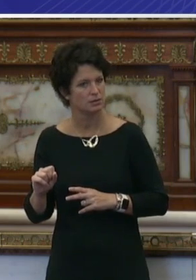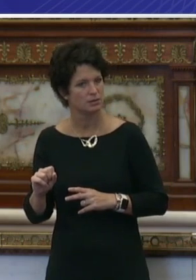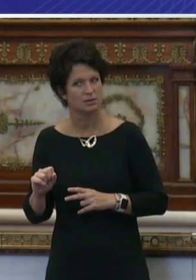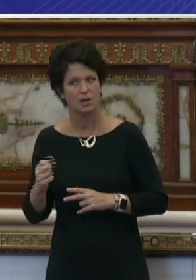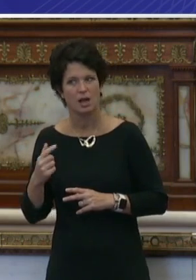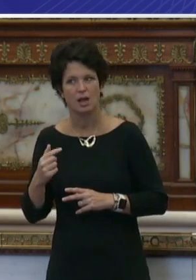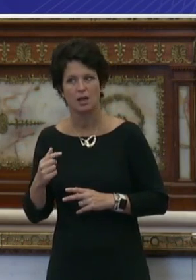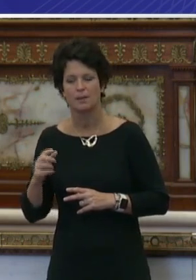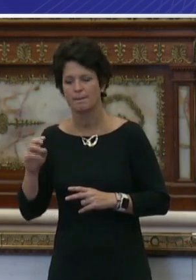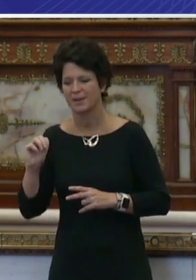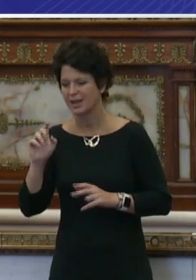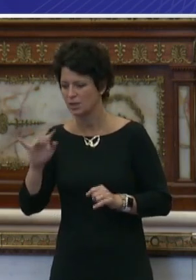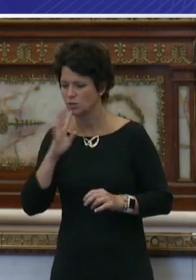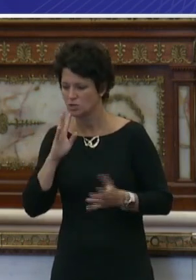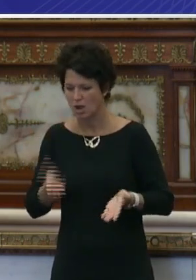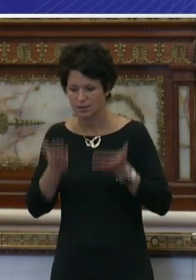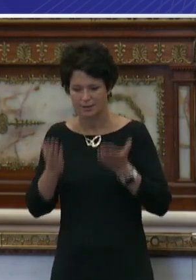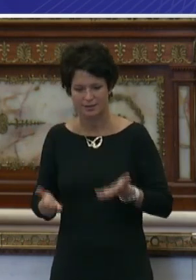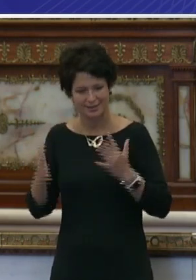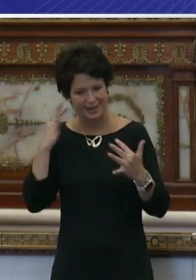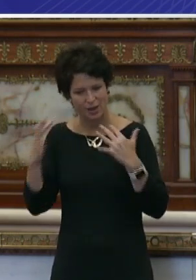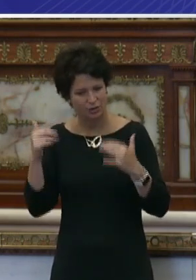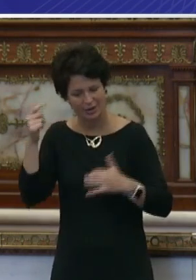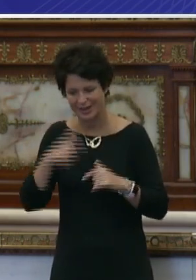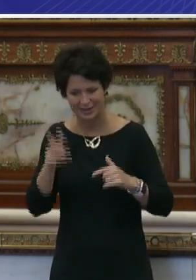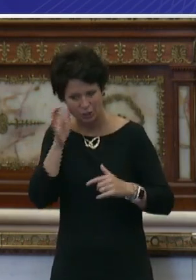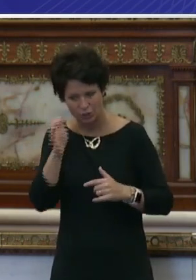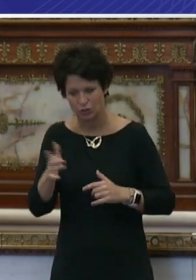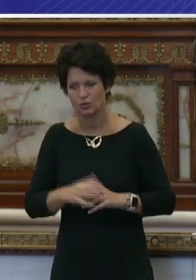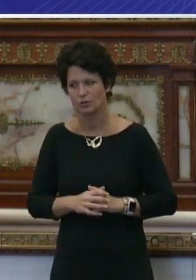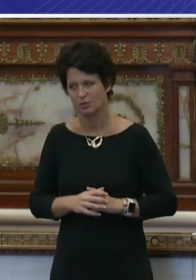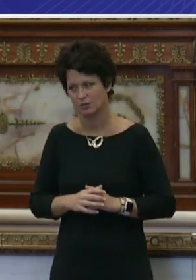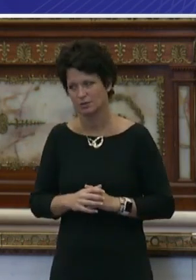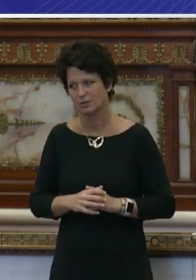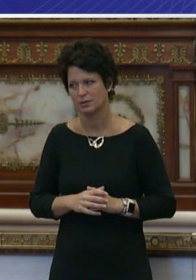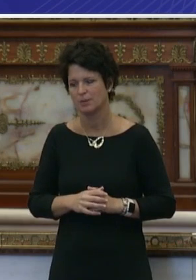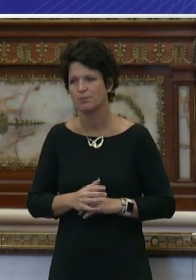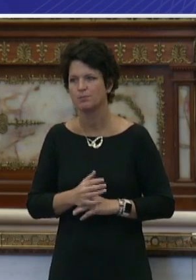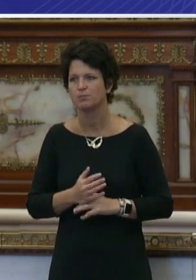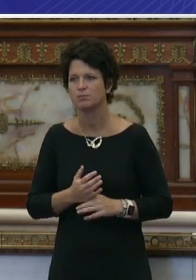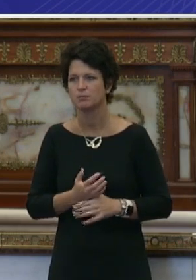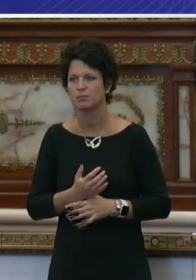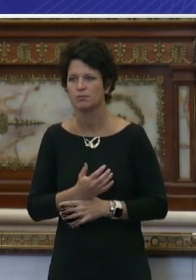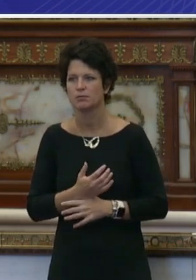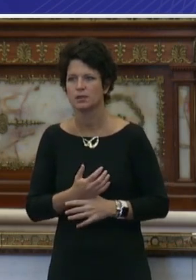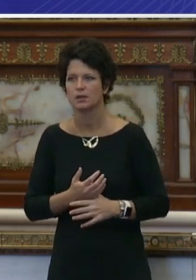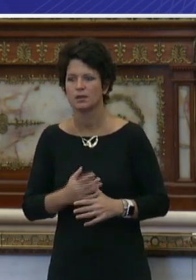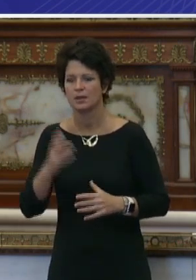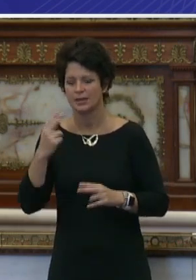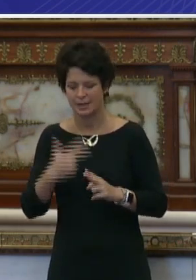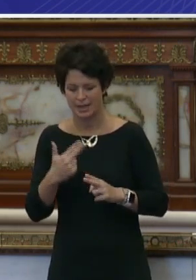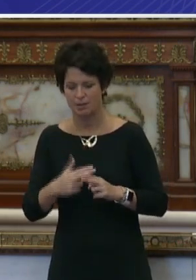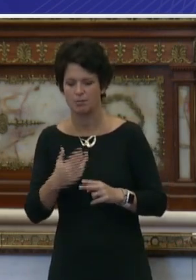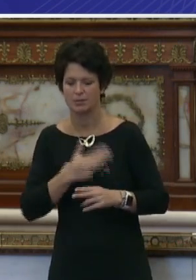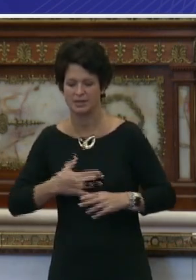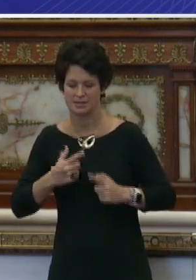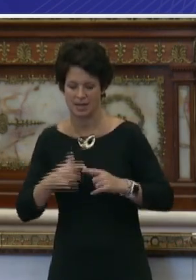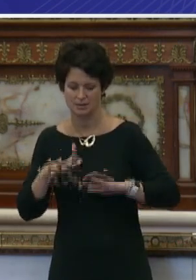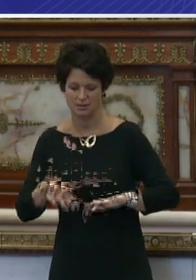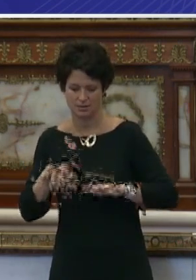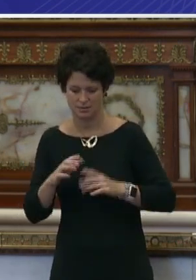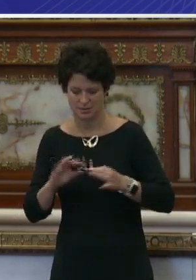Tahira, Miss Sanders, can you speak up slightly? I'm Yes. having a hard time hearing you. Thank you. Yes. We're going to ask you to state your name for the record, begin your testimony, and